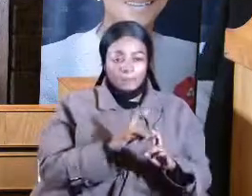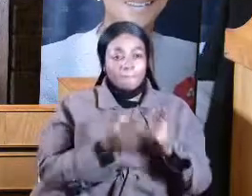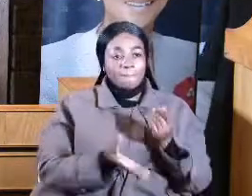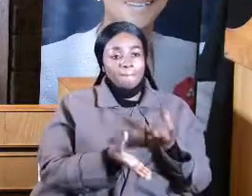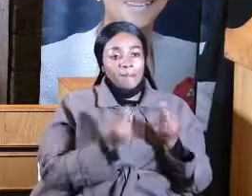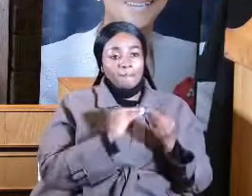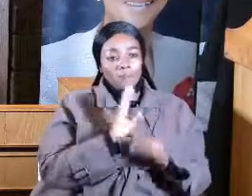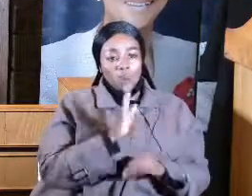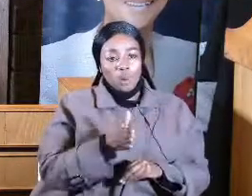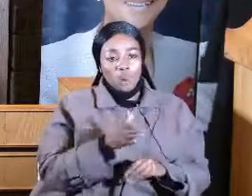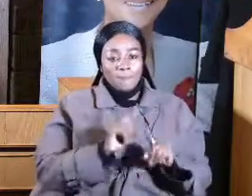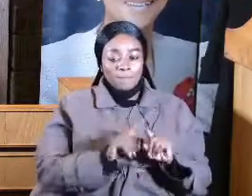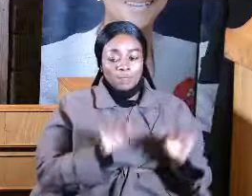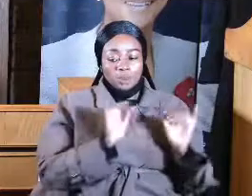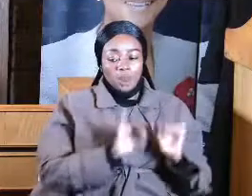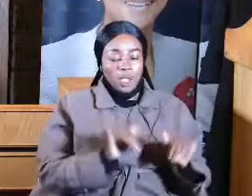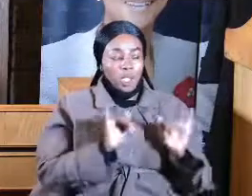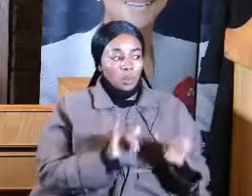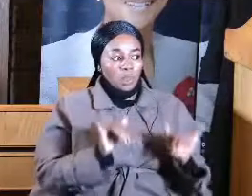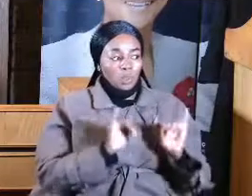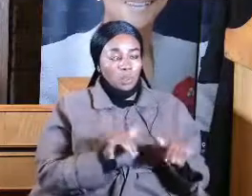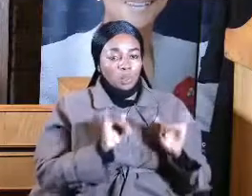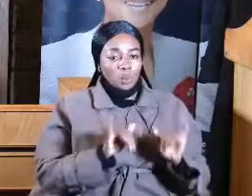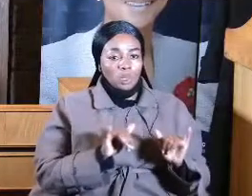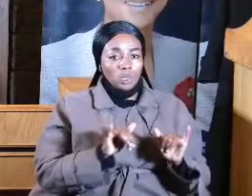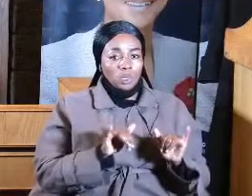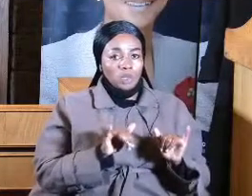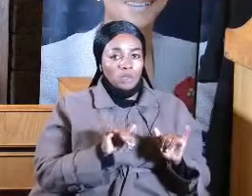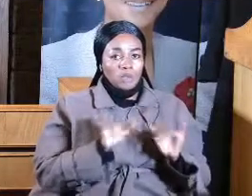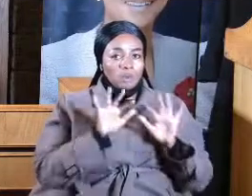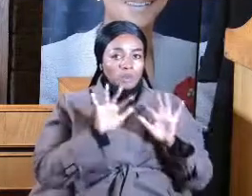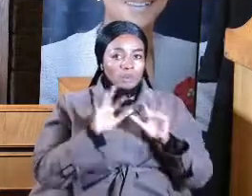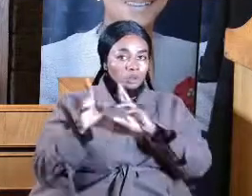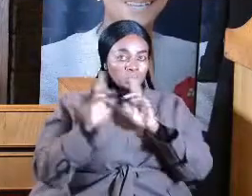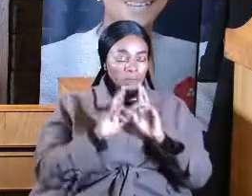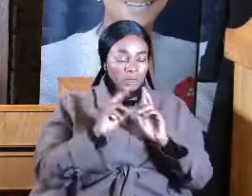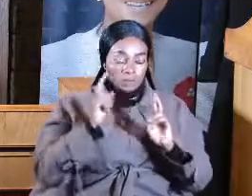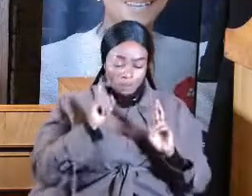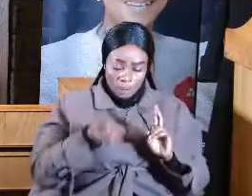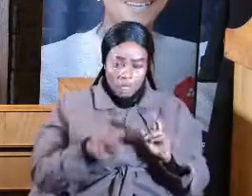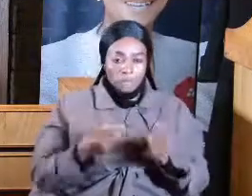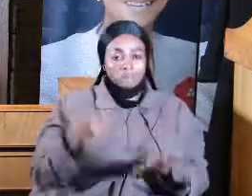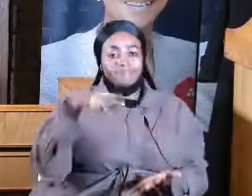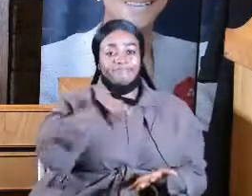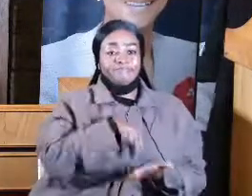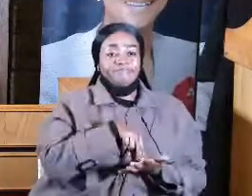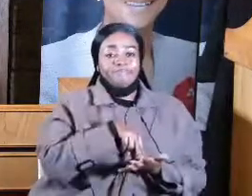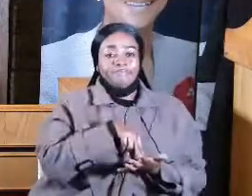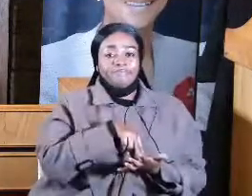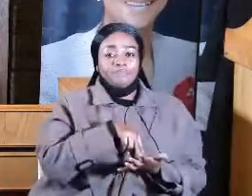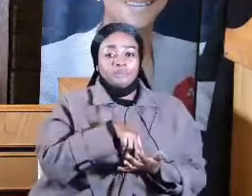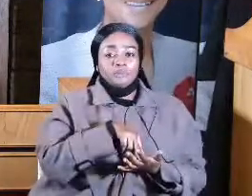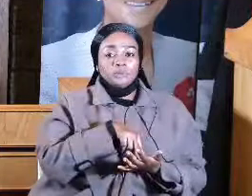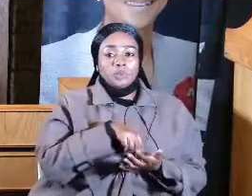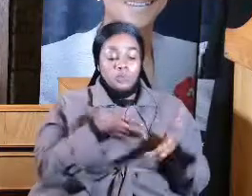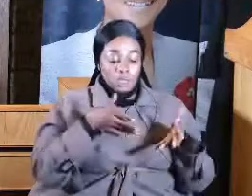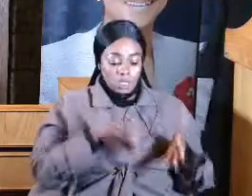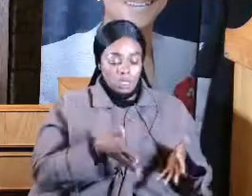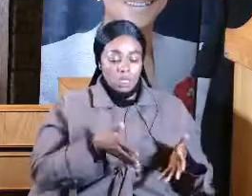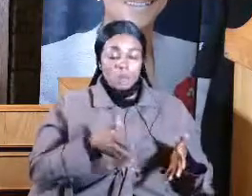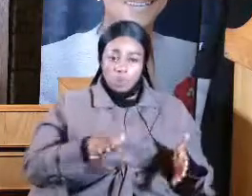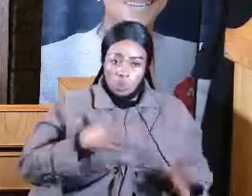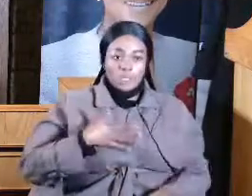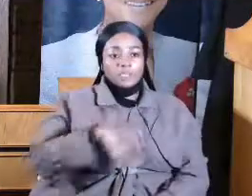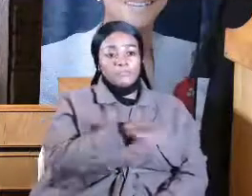wait and look at other people to respect us. But we need to stand up and say we are here and we want our